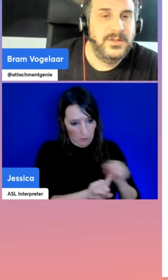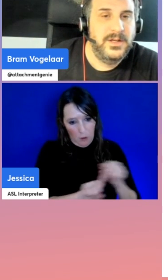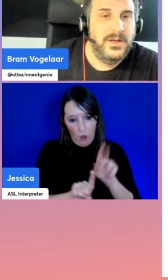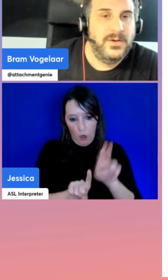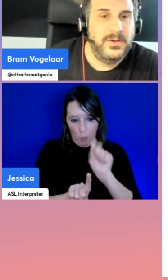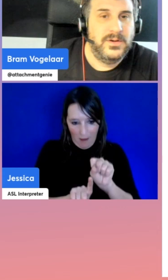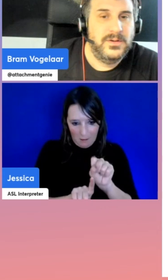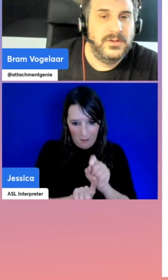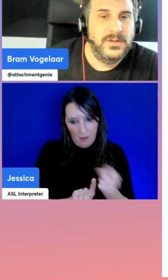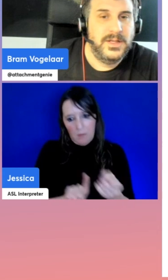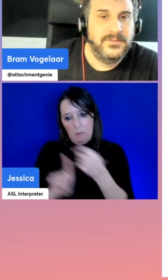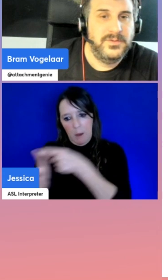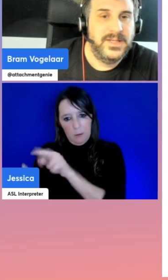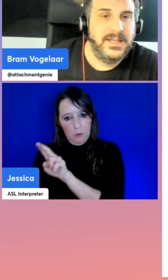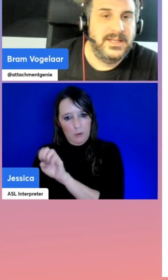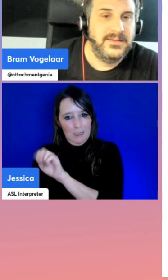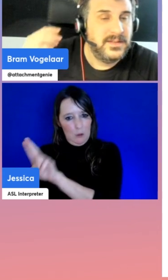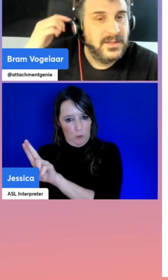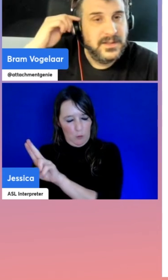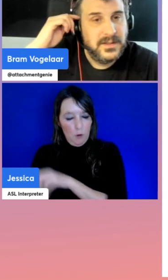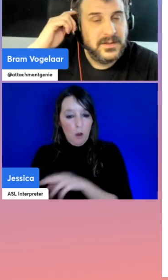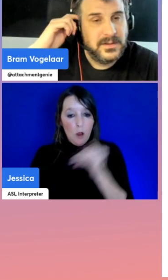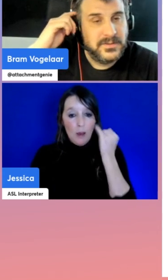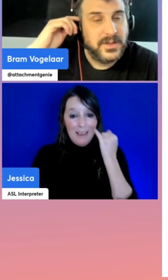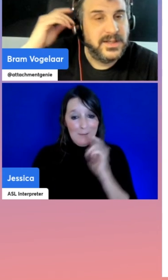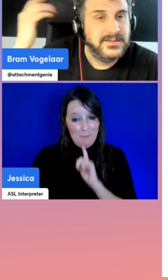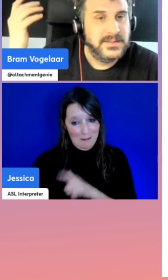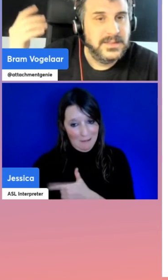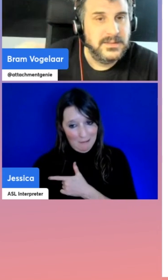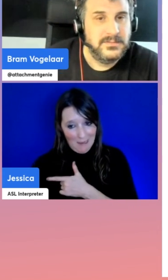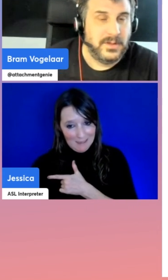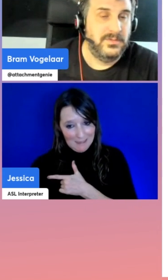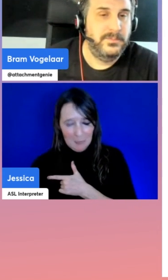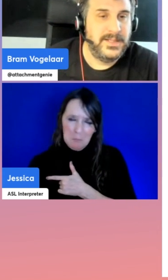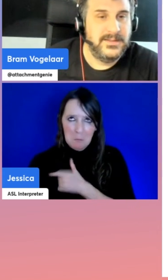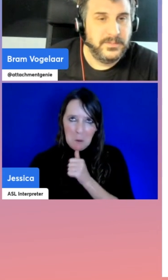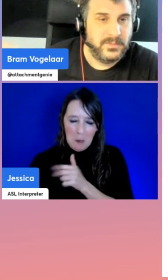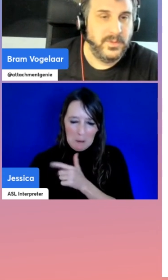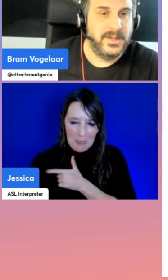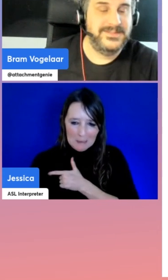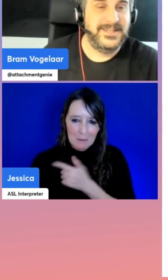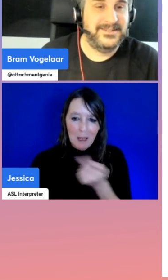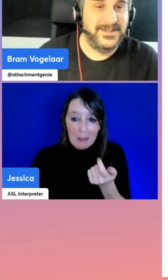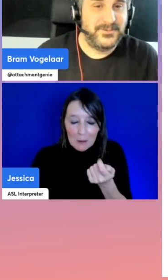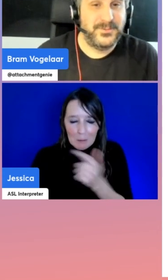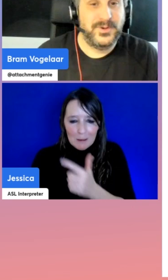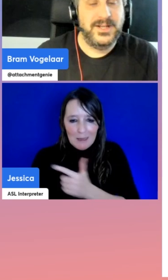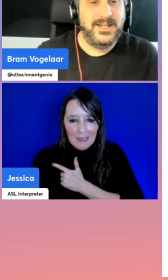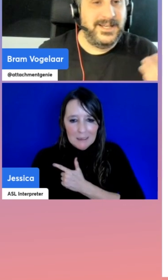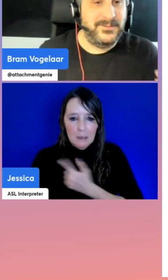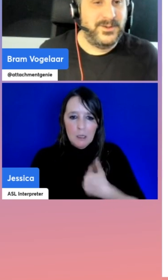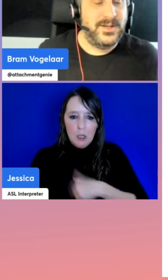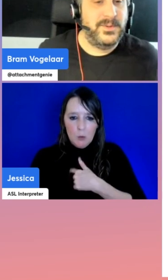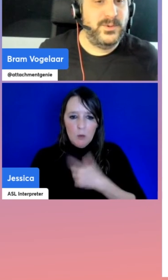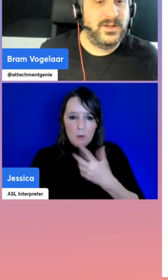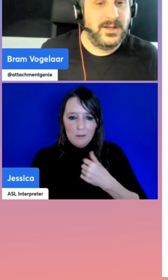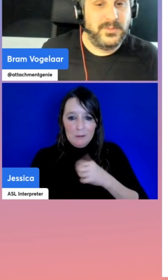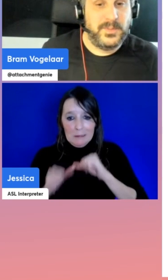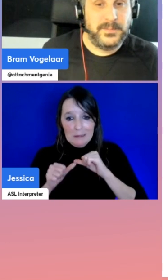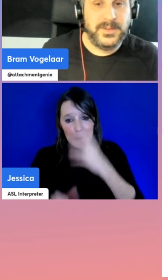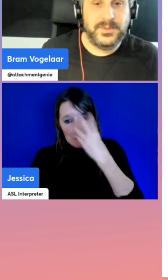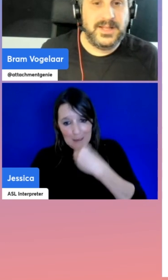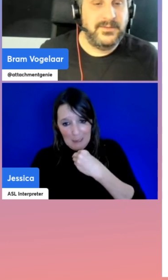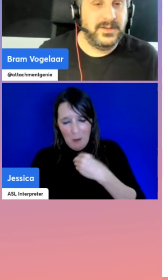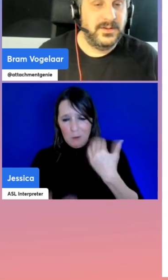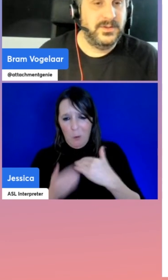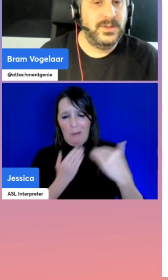EU. Or if we're really lazy, well, not lazy, well, we're a bit lazy, but we want to stay asleep for more, and we don't want to be woken up